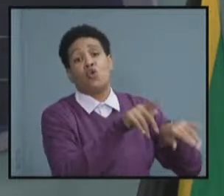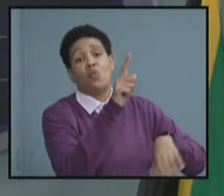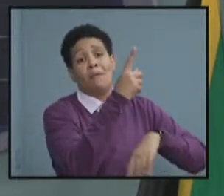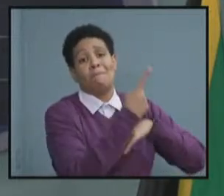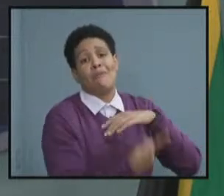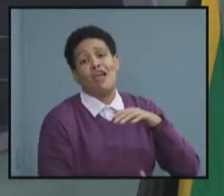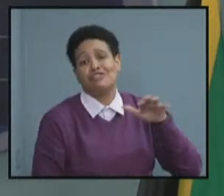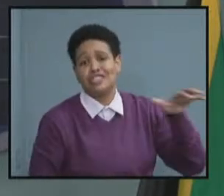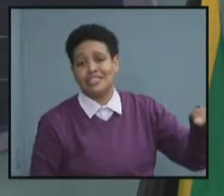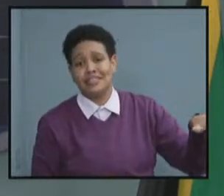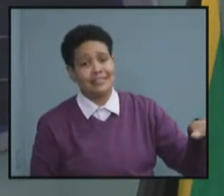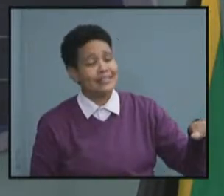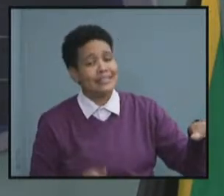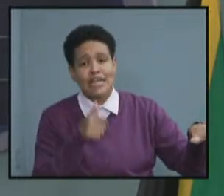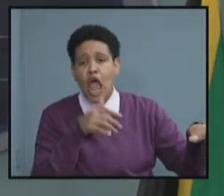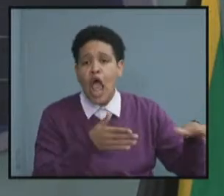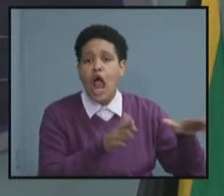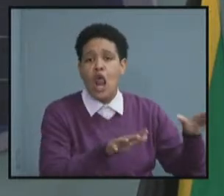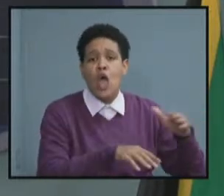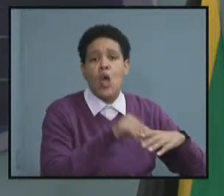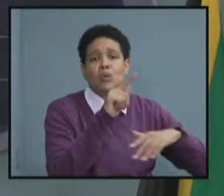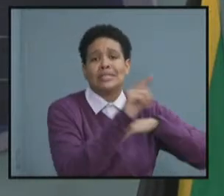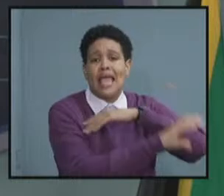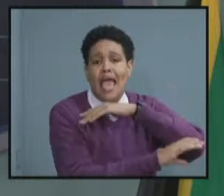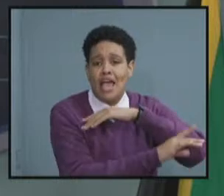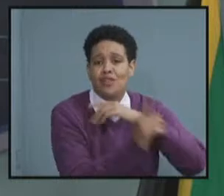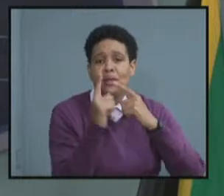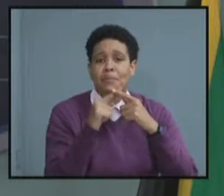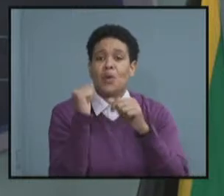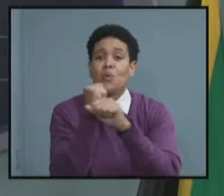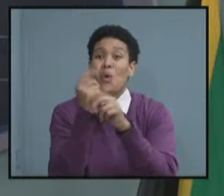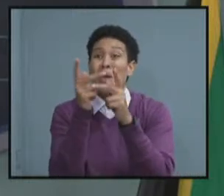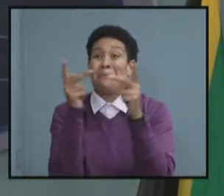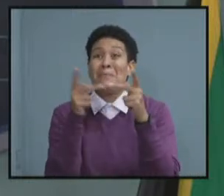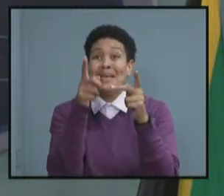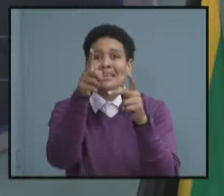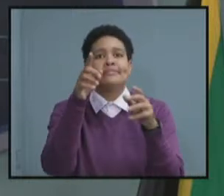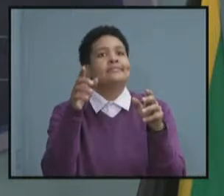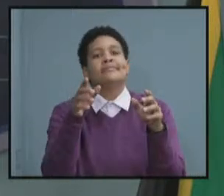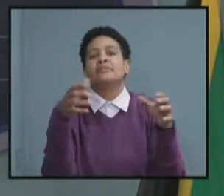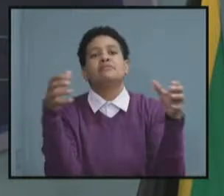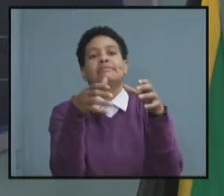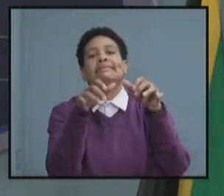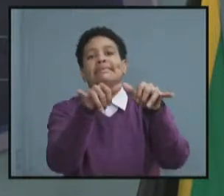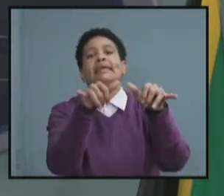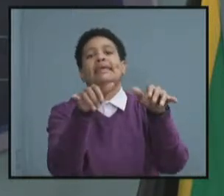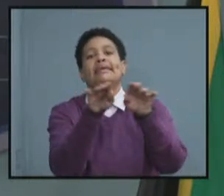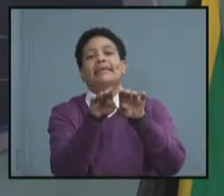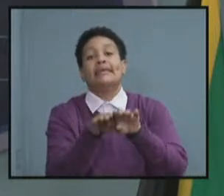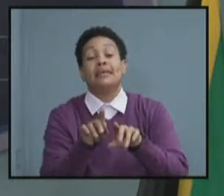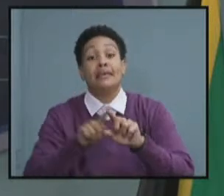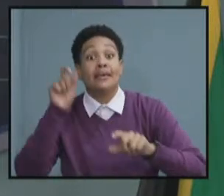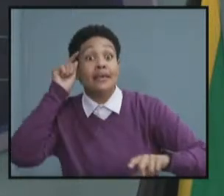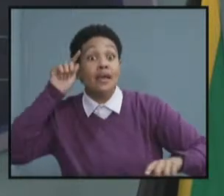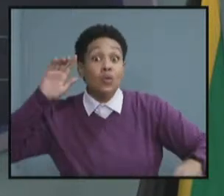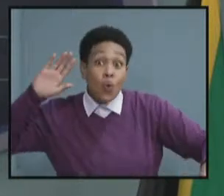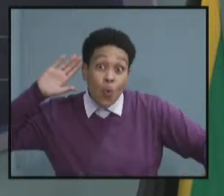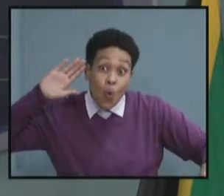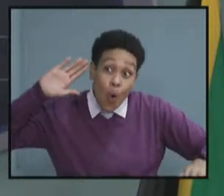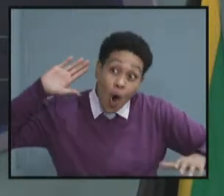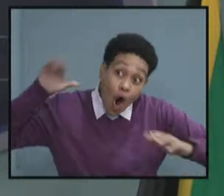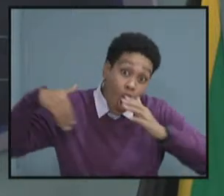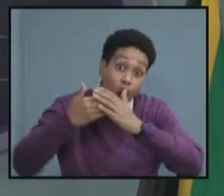parish, and we contained workplace clusters. But we never shut down the entire